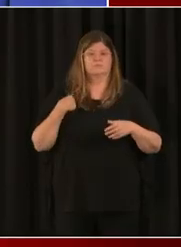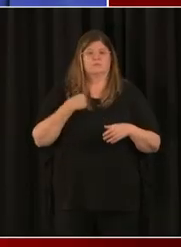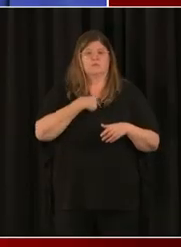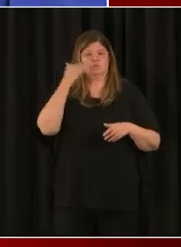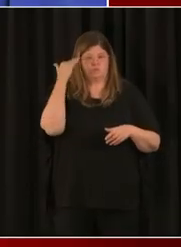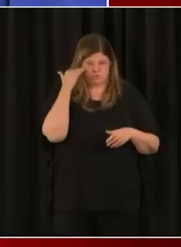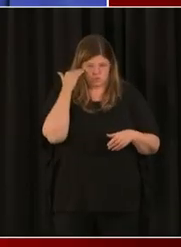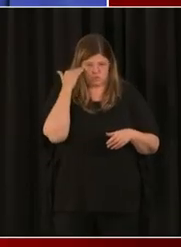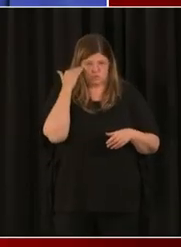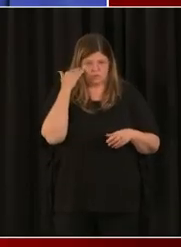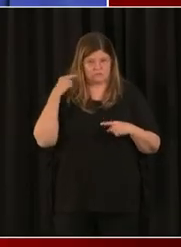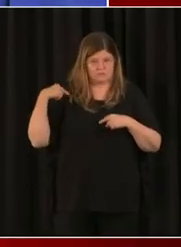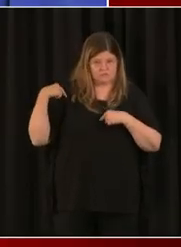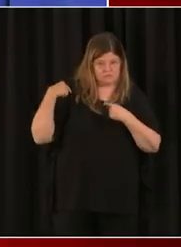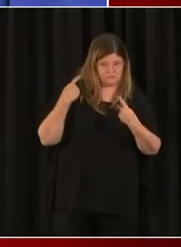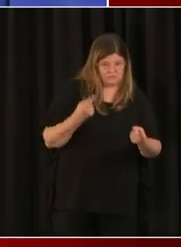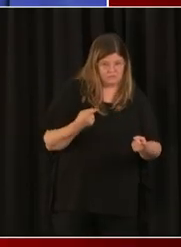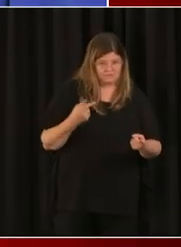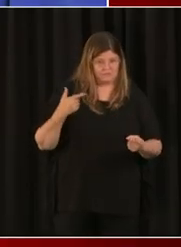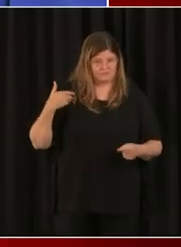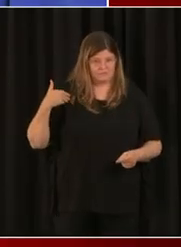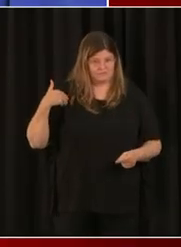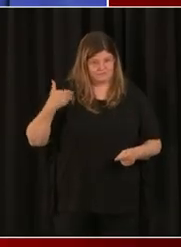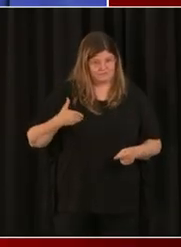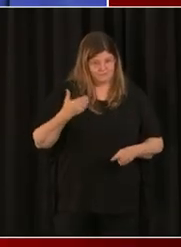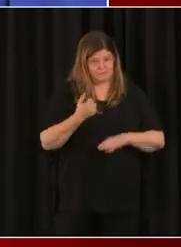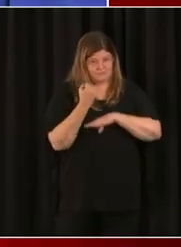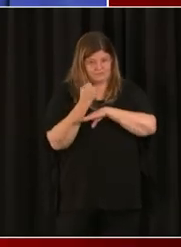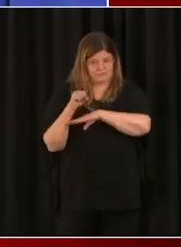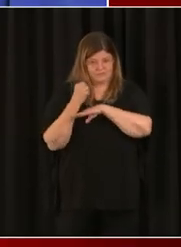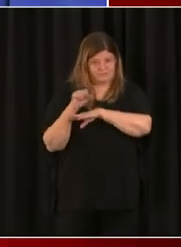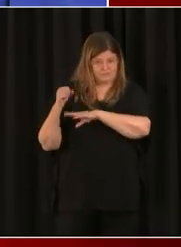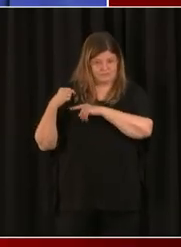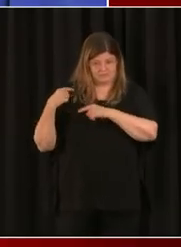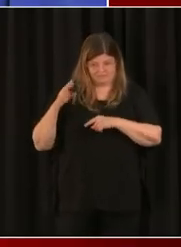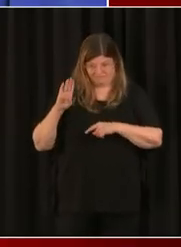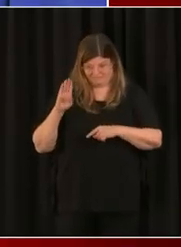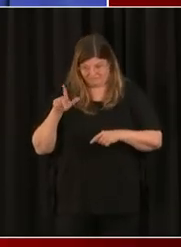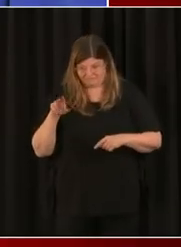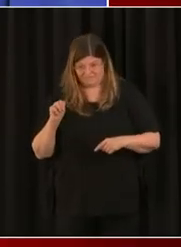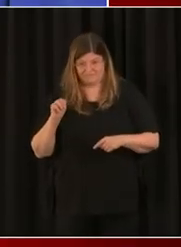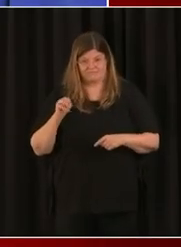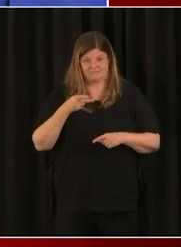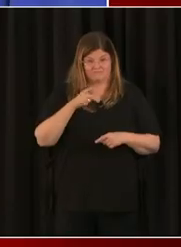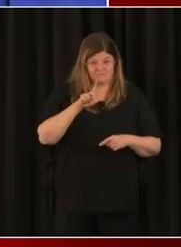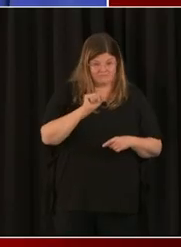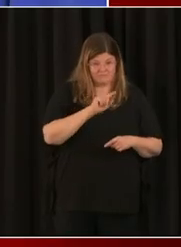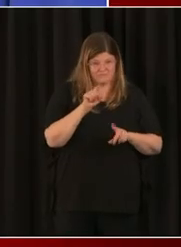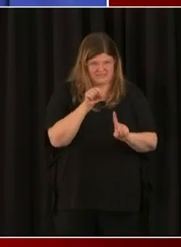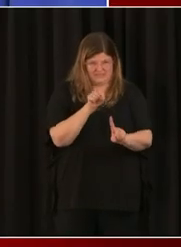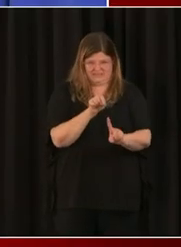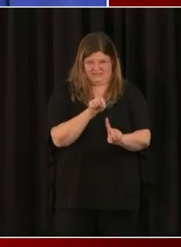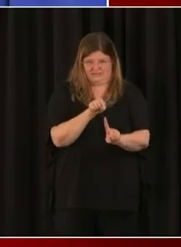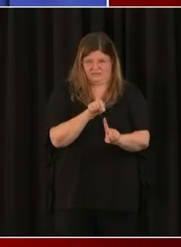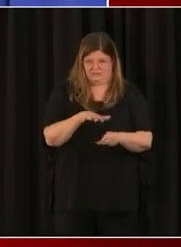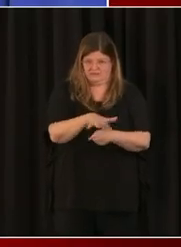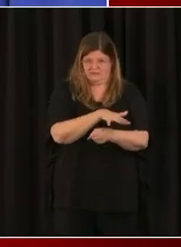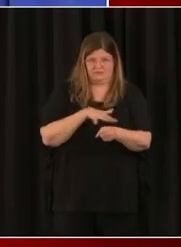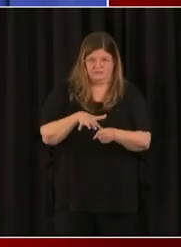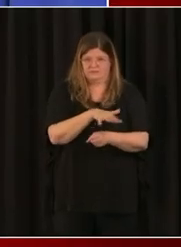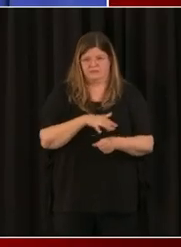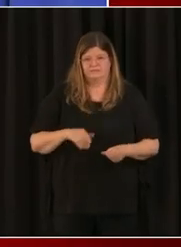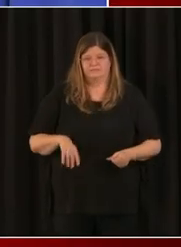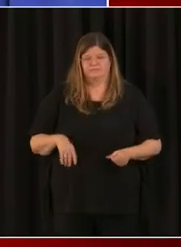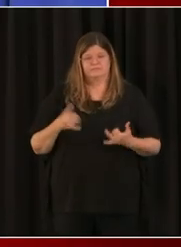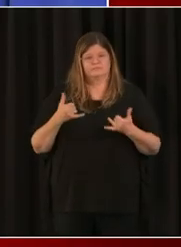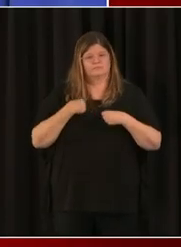that historically, over the last few demonstrations, that BLM Plaza has been a focal point,